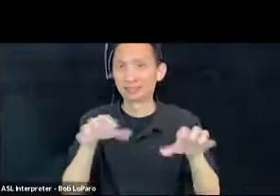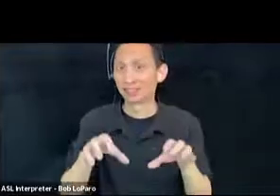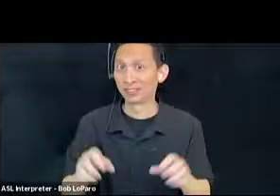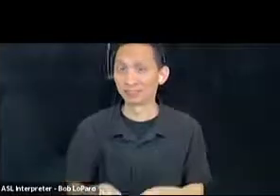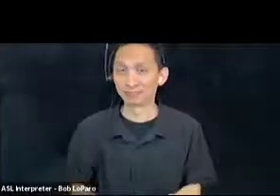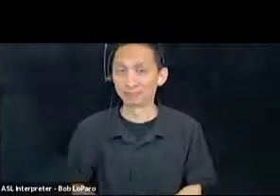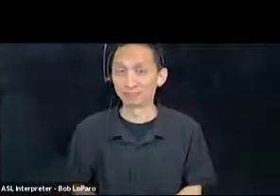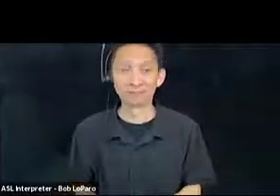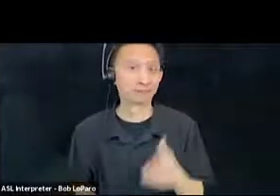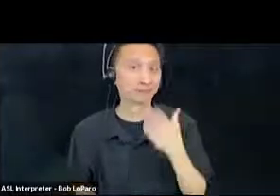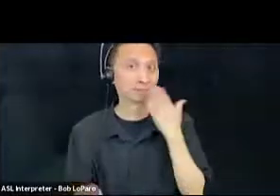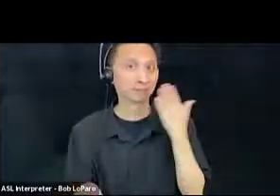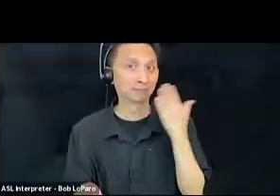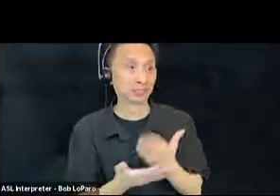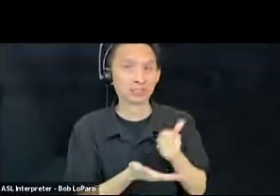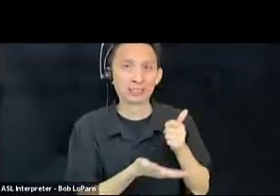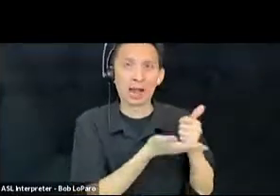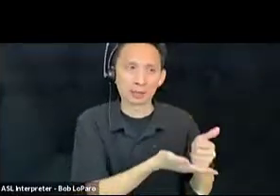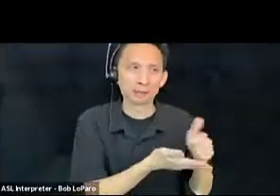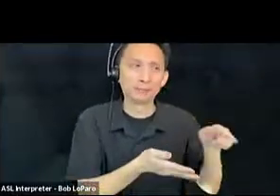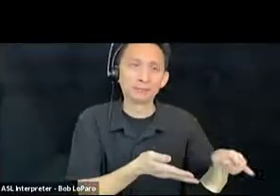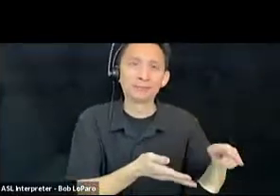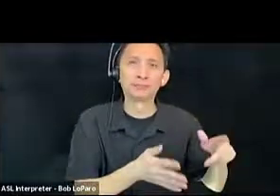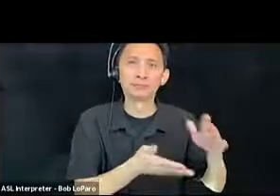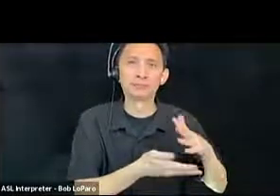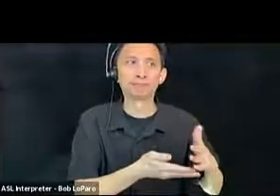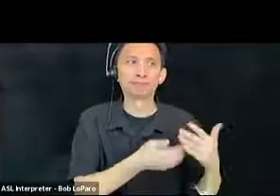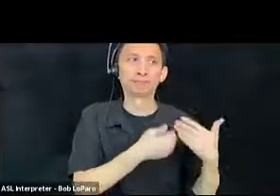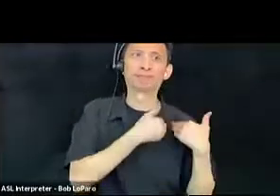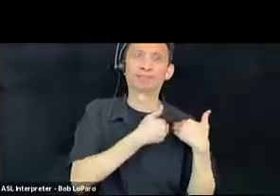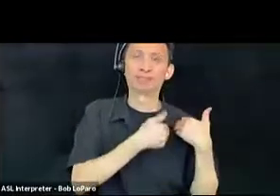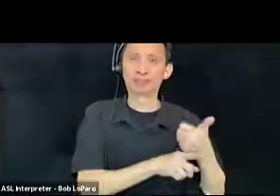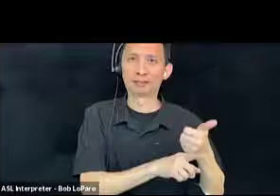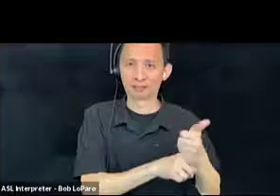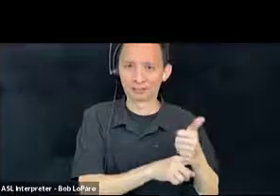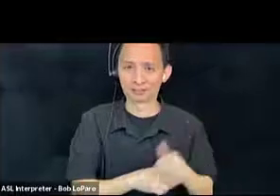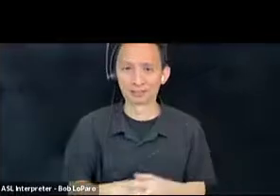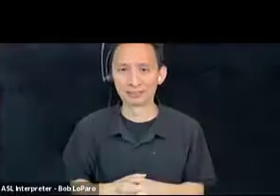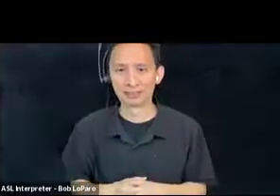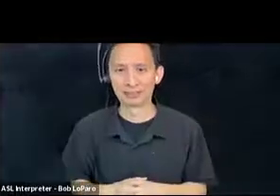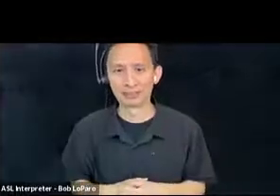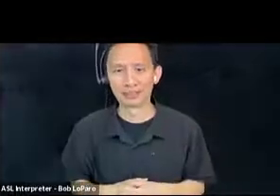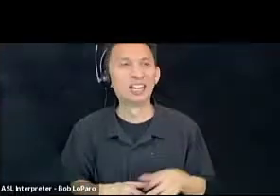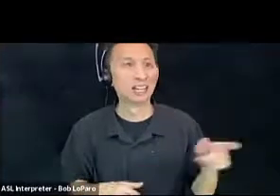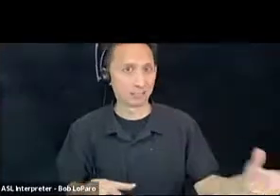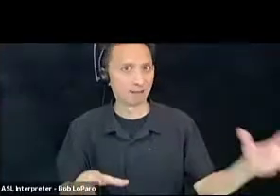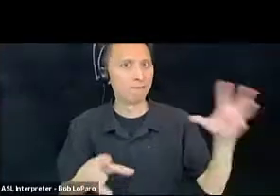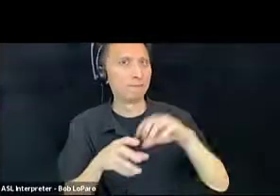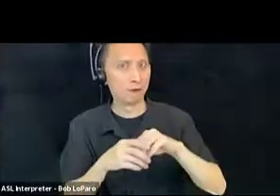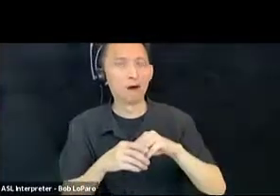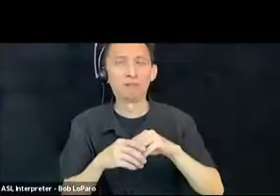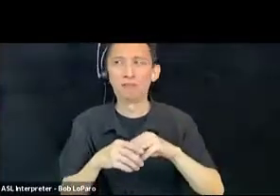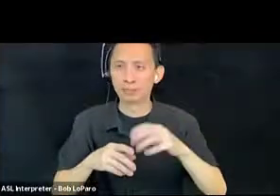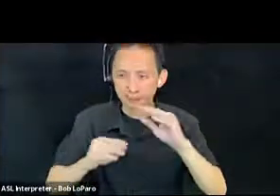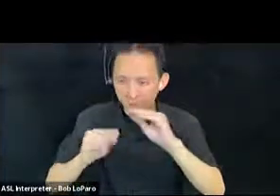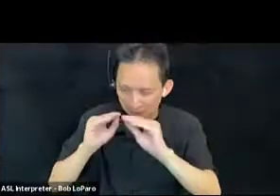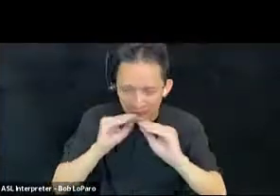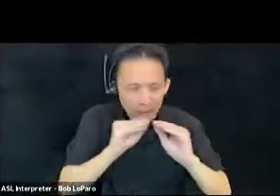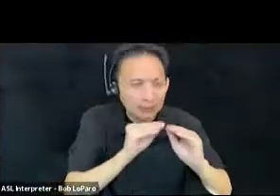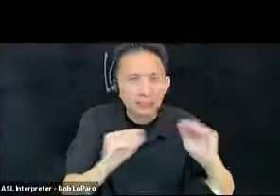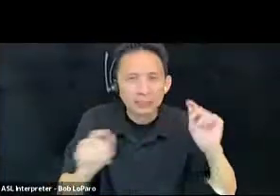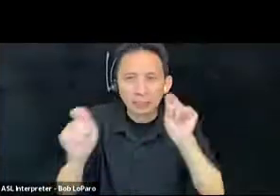So that's another way. And then another way to make that whole process meaningful, again, is having the child be a part of it. So if this child is